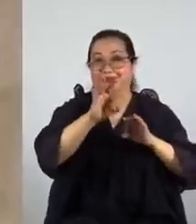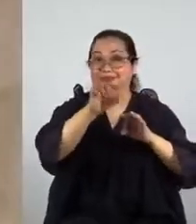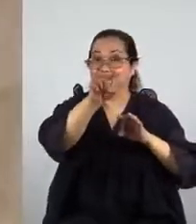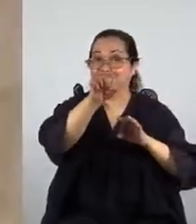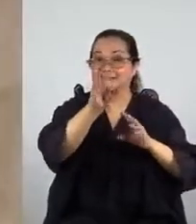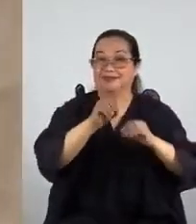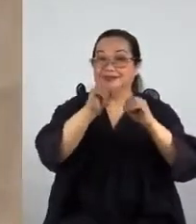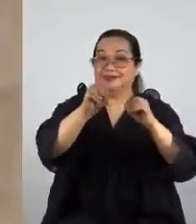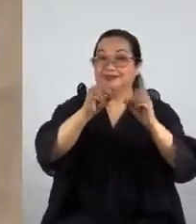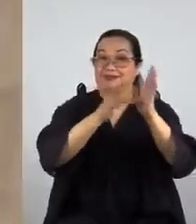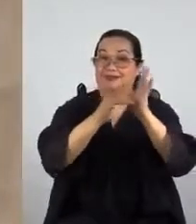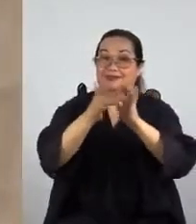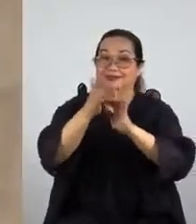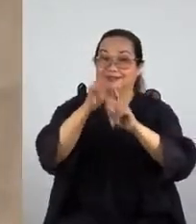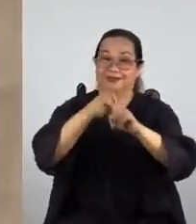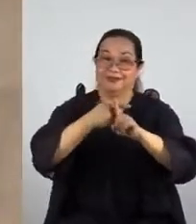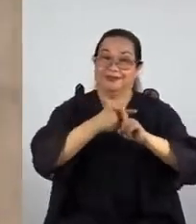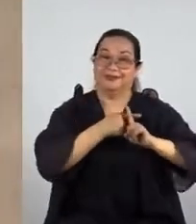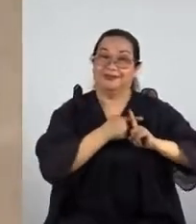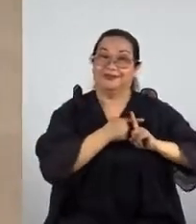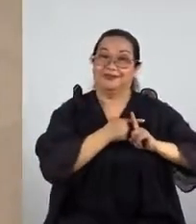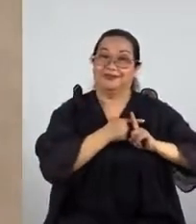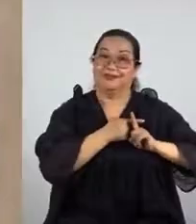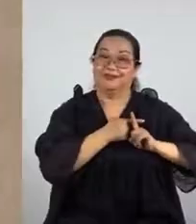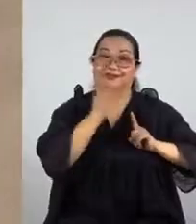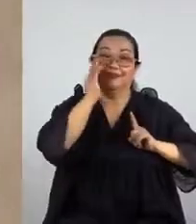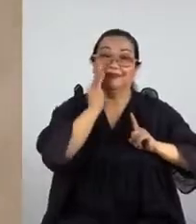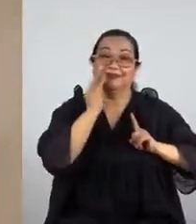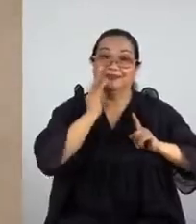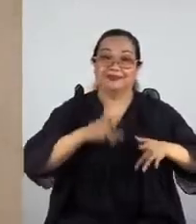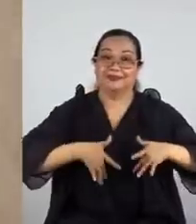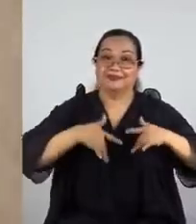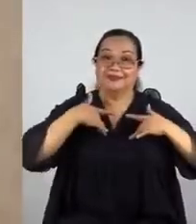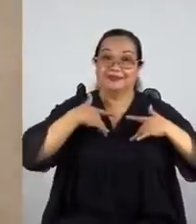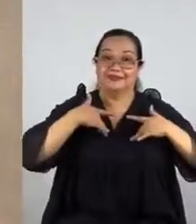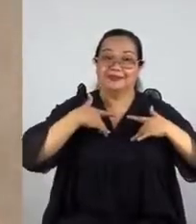in Jesus as your Lord and Savior, the race of faith is